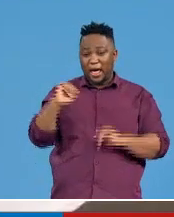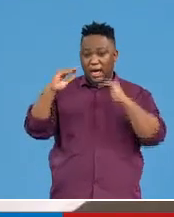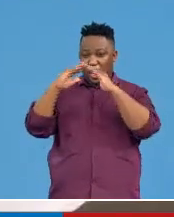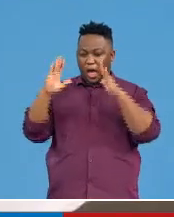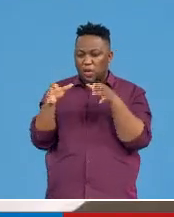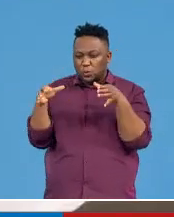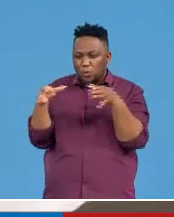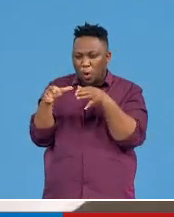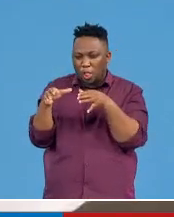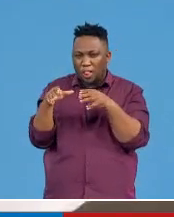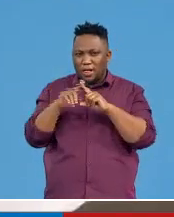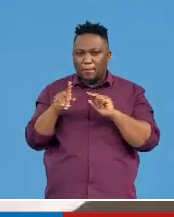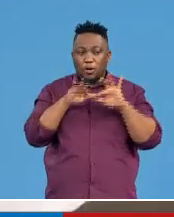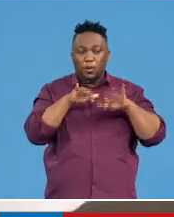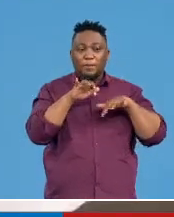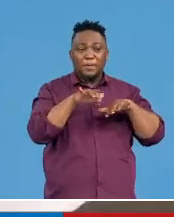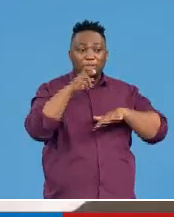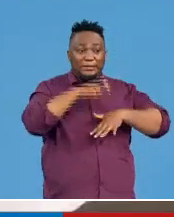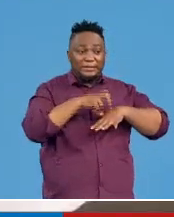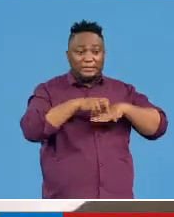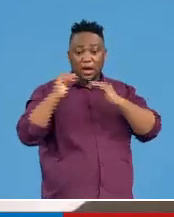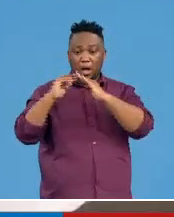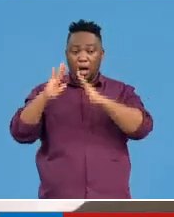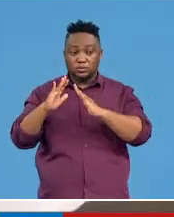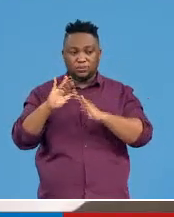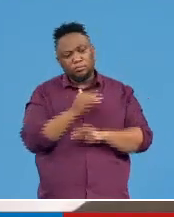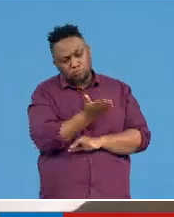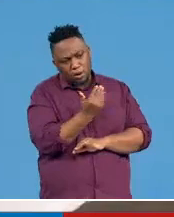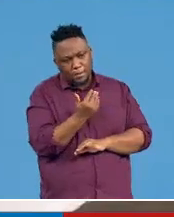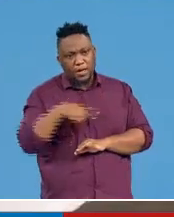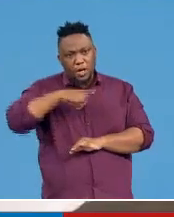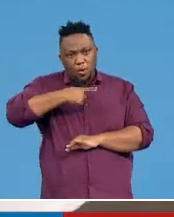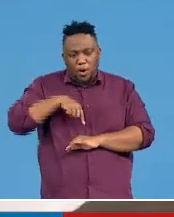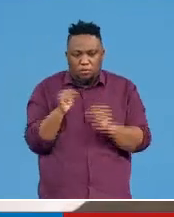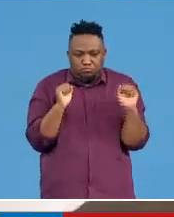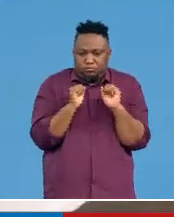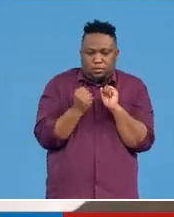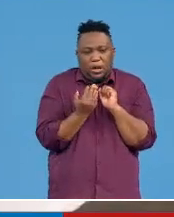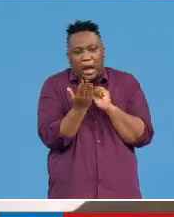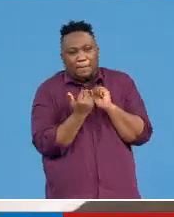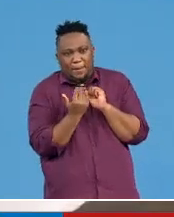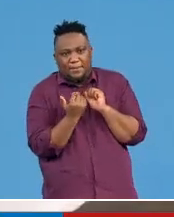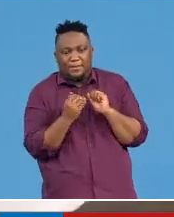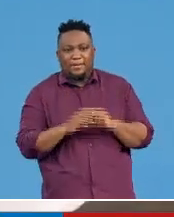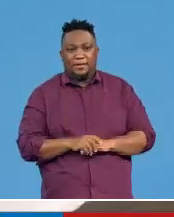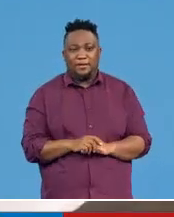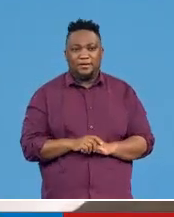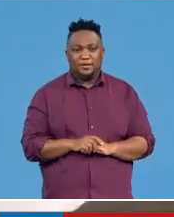shift up whenever people were in need of shelter and care. Patrick Flask was one of those, and he reminded us